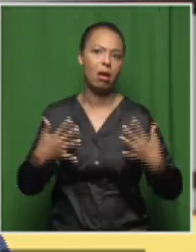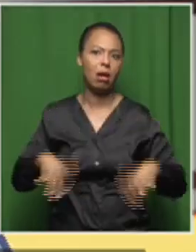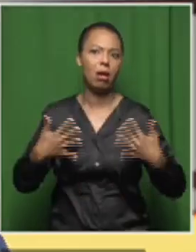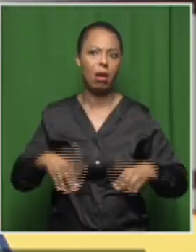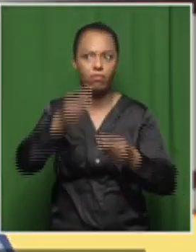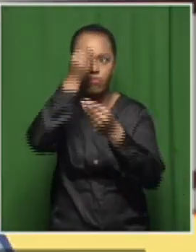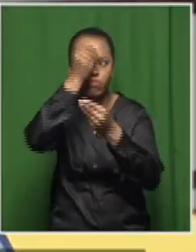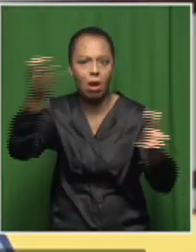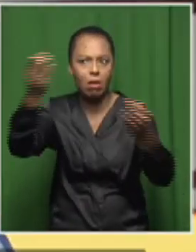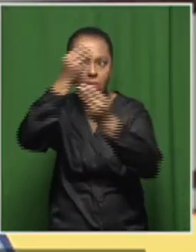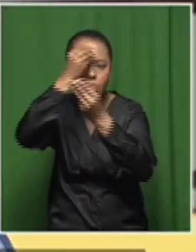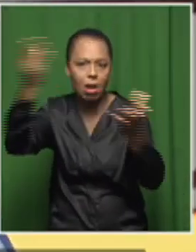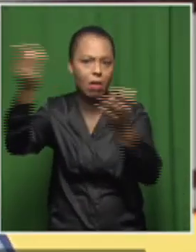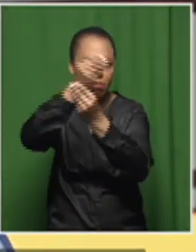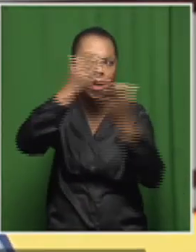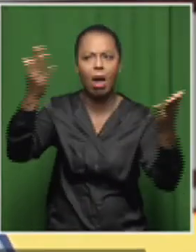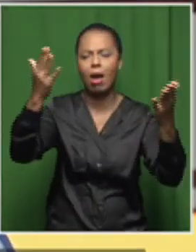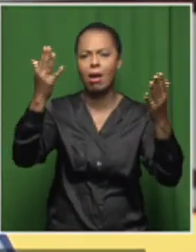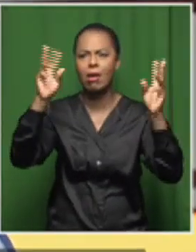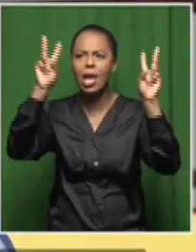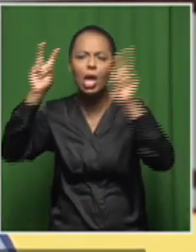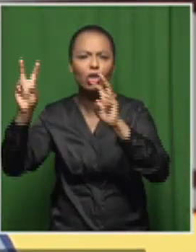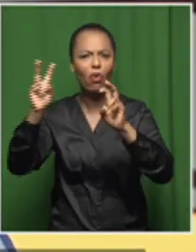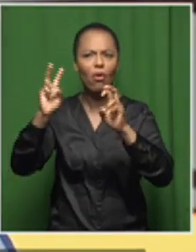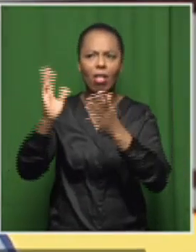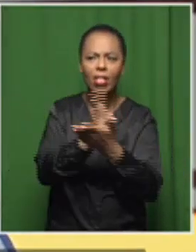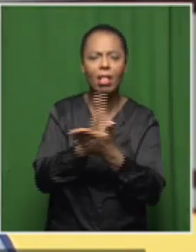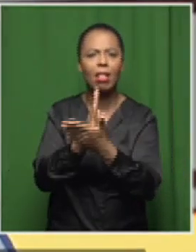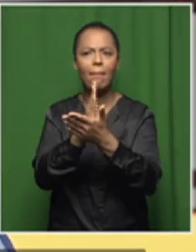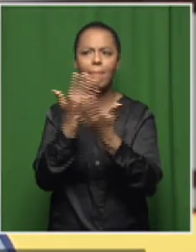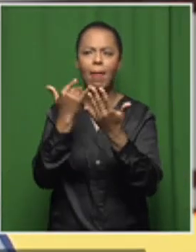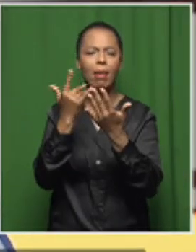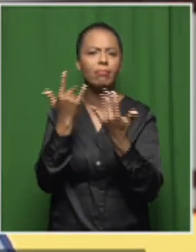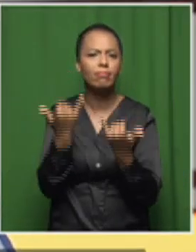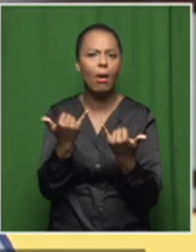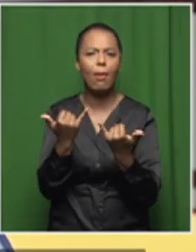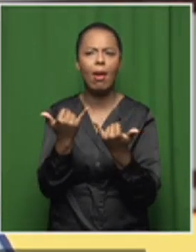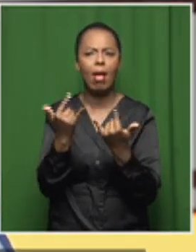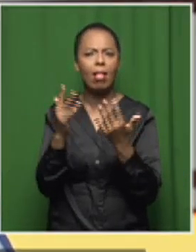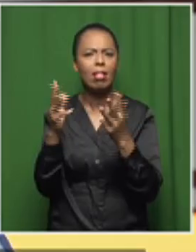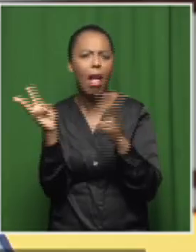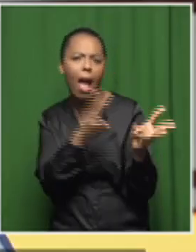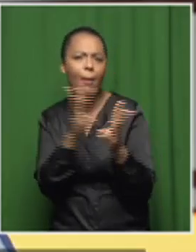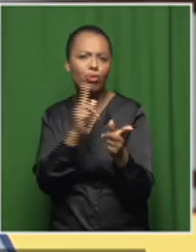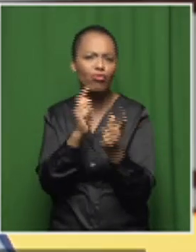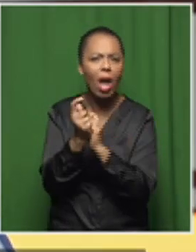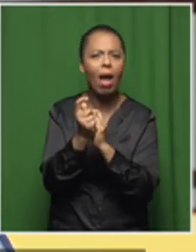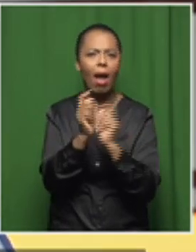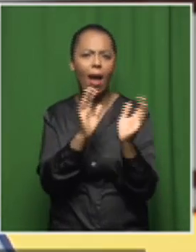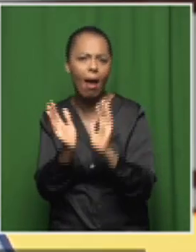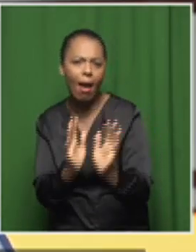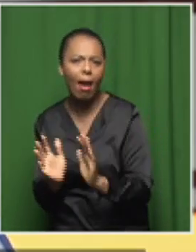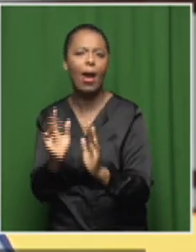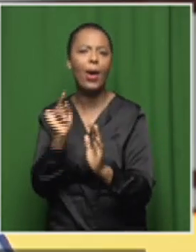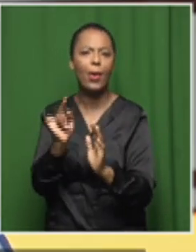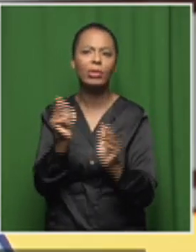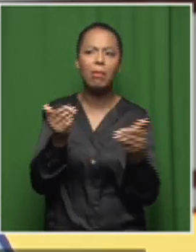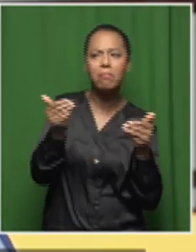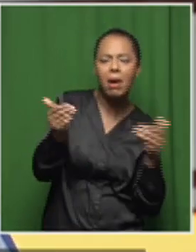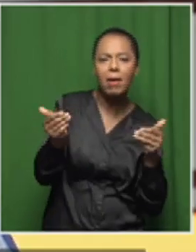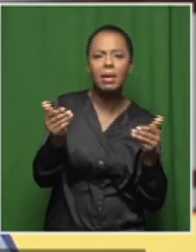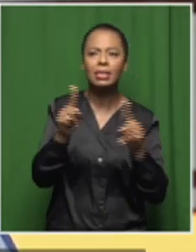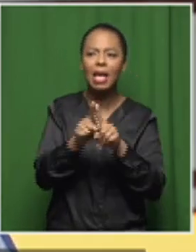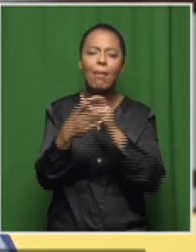climate action. But especially, how do we ensure that countries are able to build up